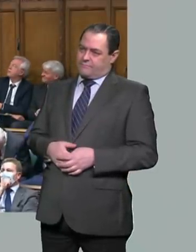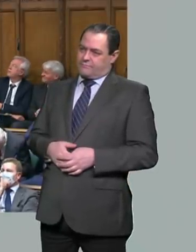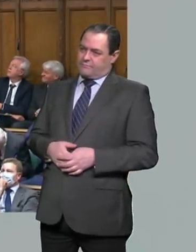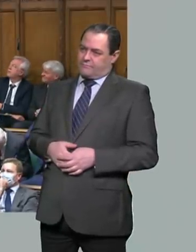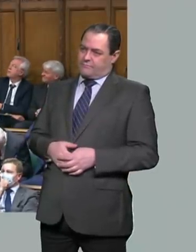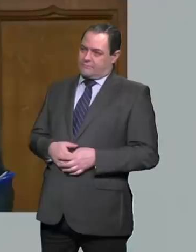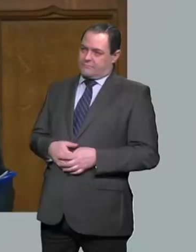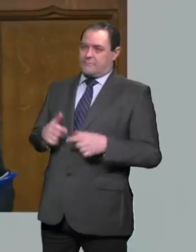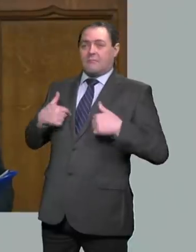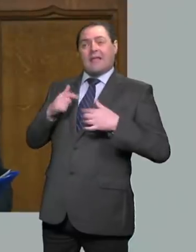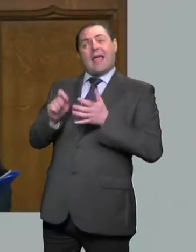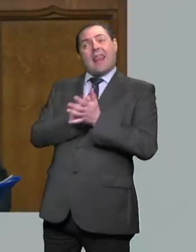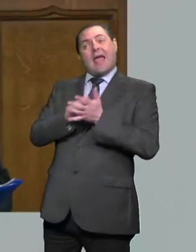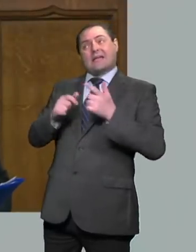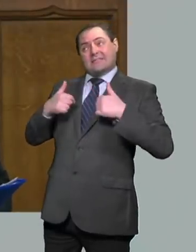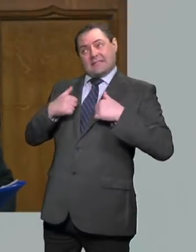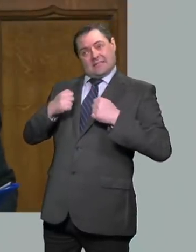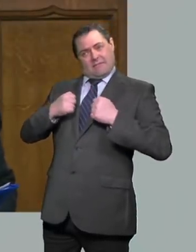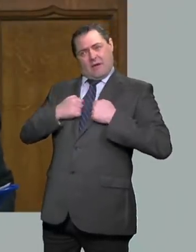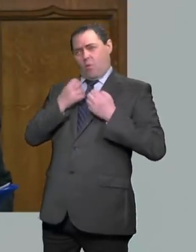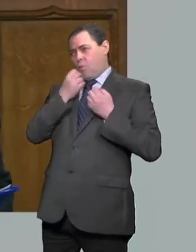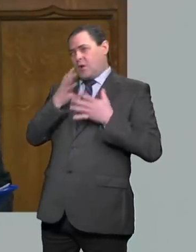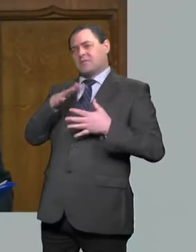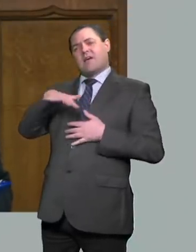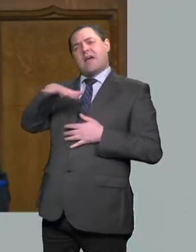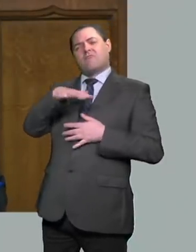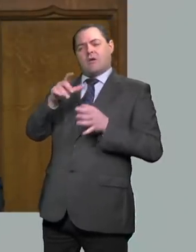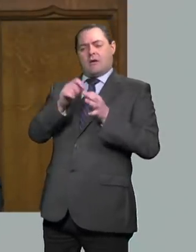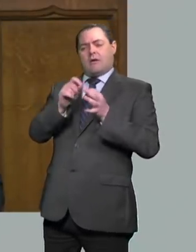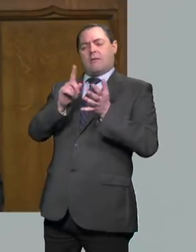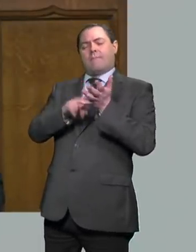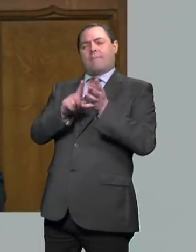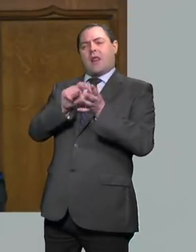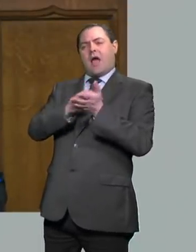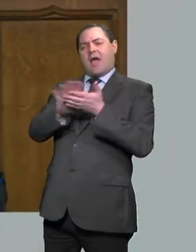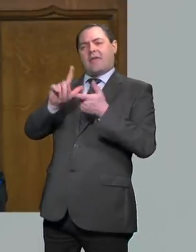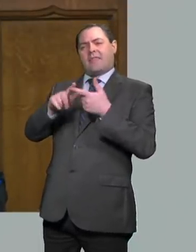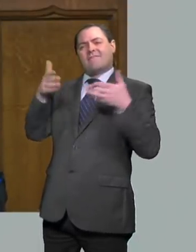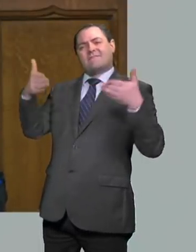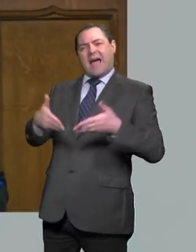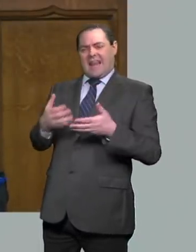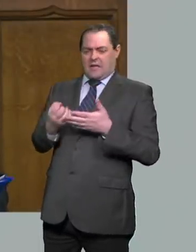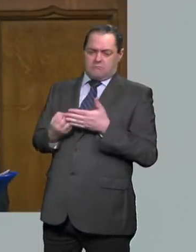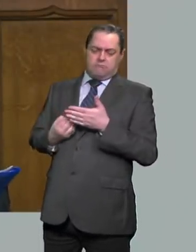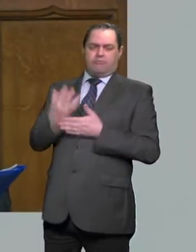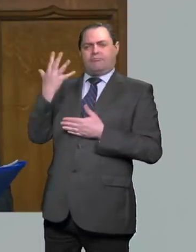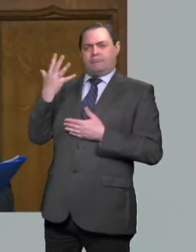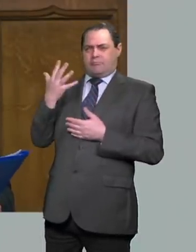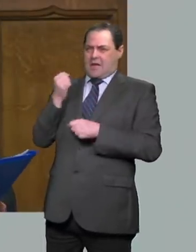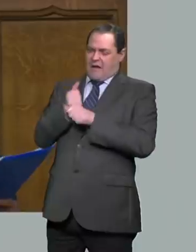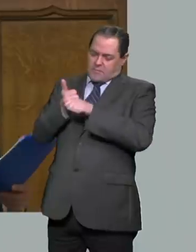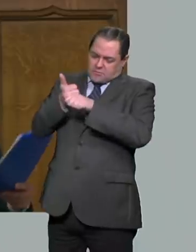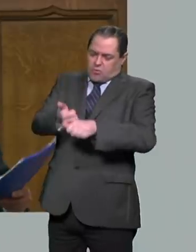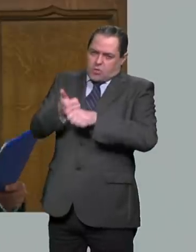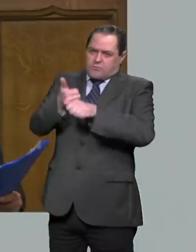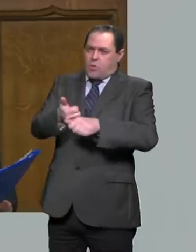Since being elected, my fabulous constituency of Blythe Valley is really seeing the green shoots of prosperity. Government support